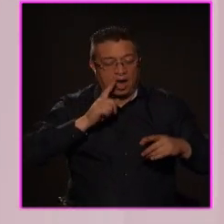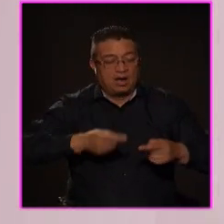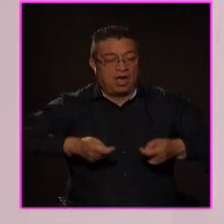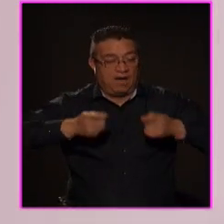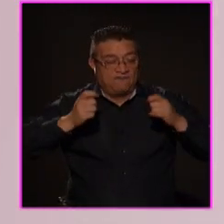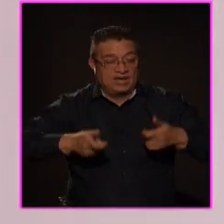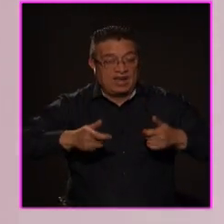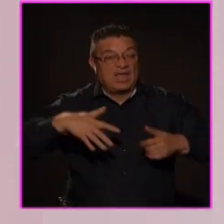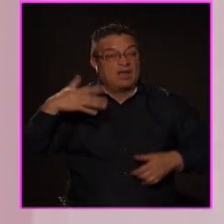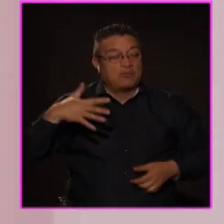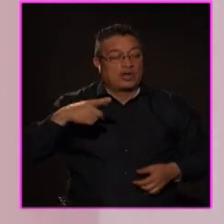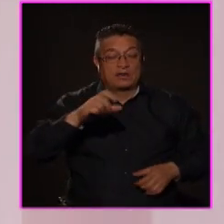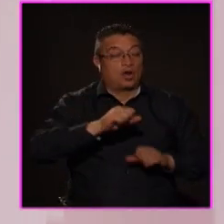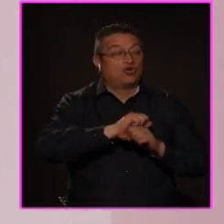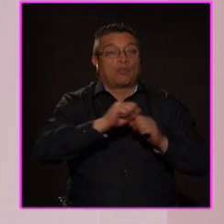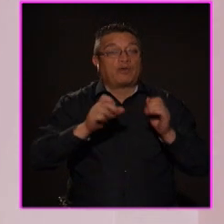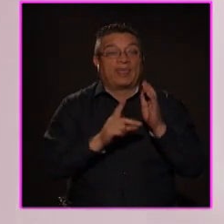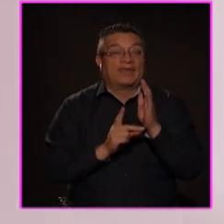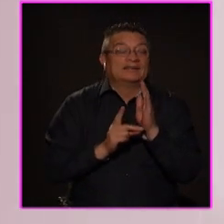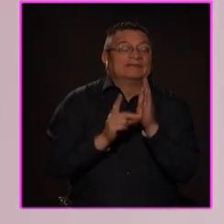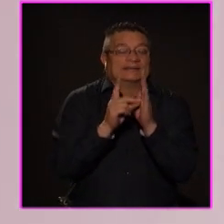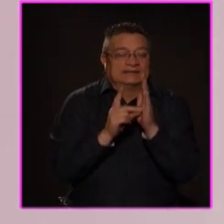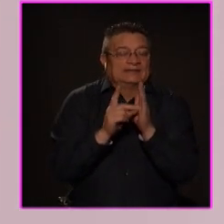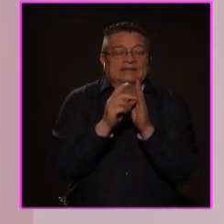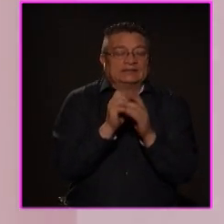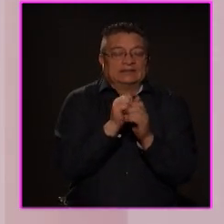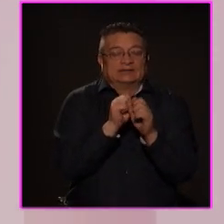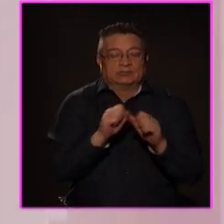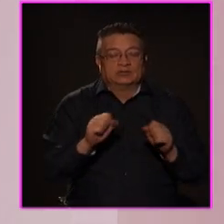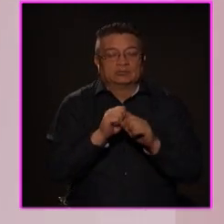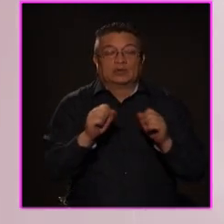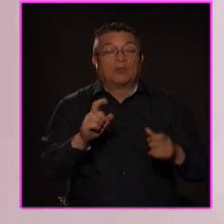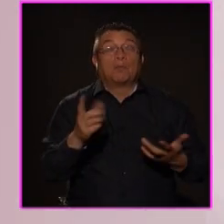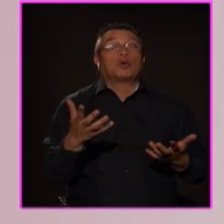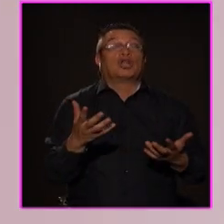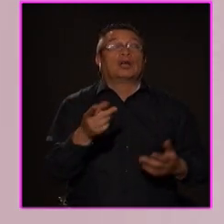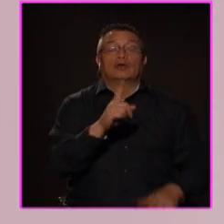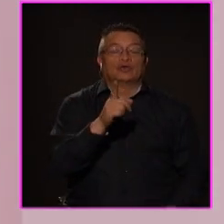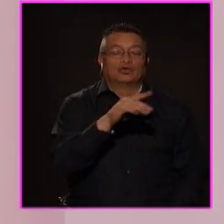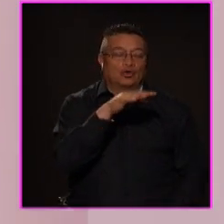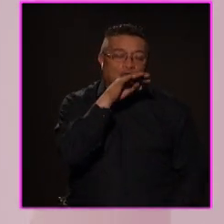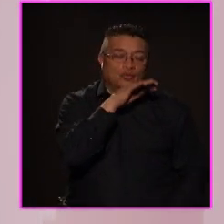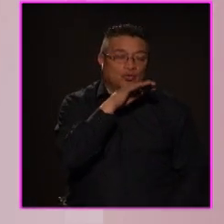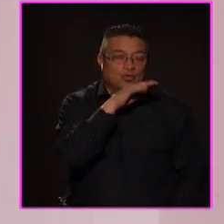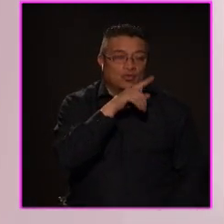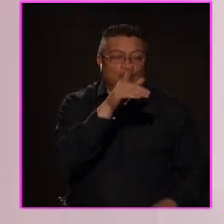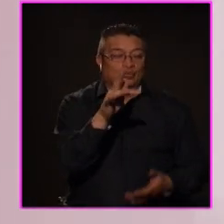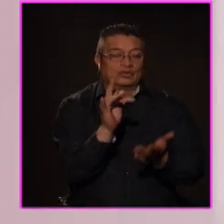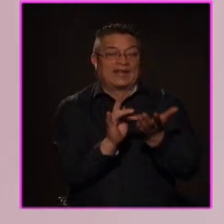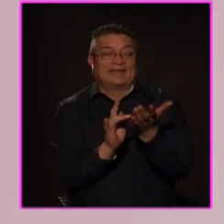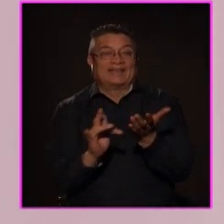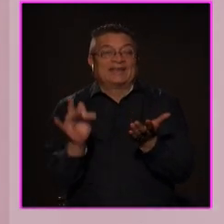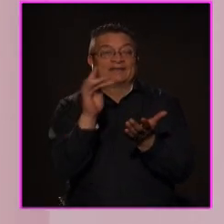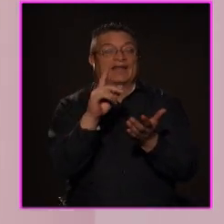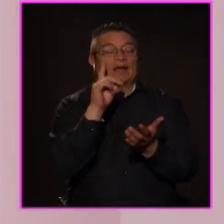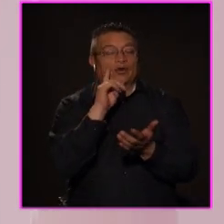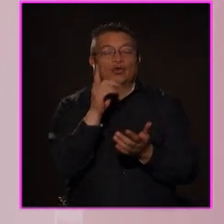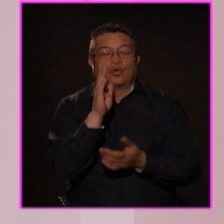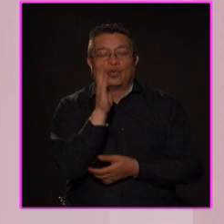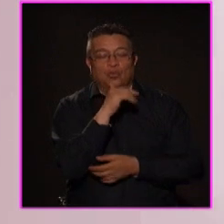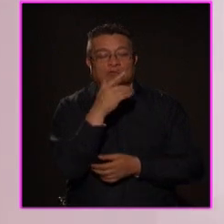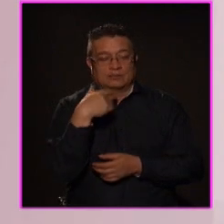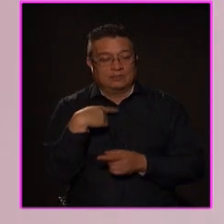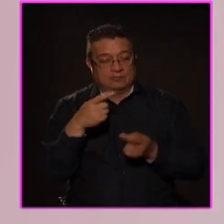don't use AI system, generative AI, wisely. Okay, so these are all the issues studied now